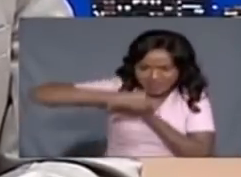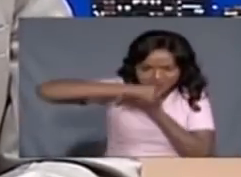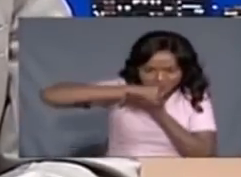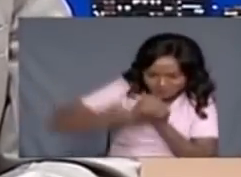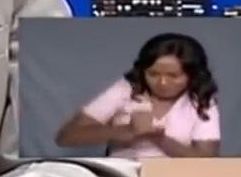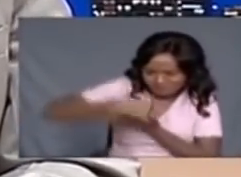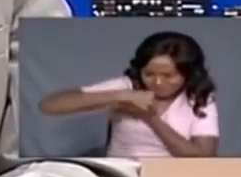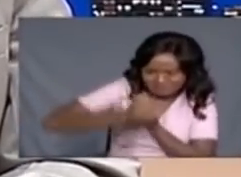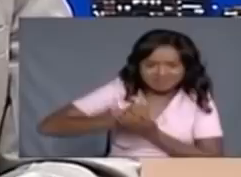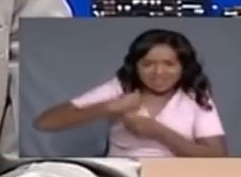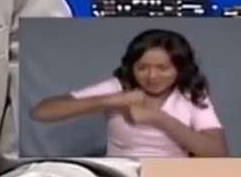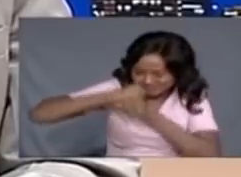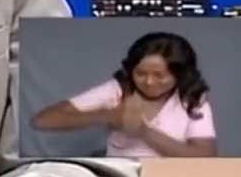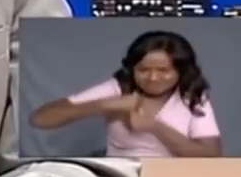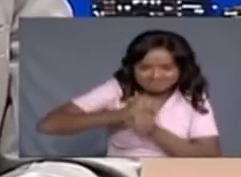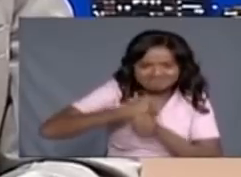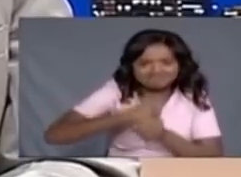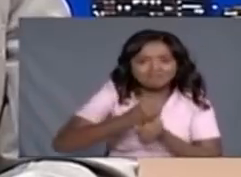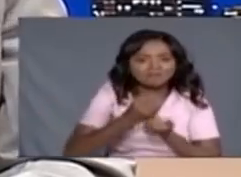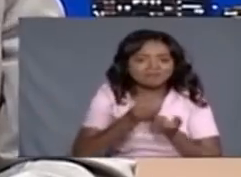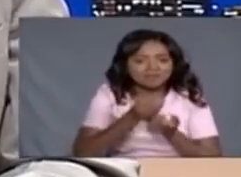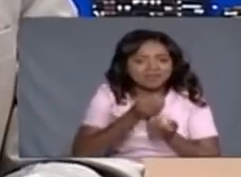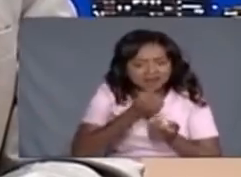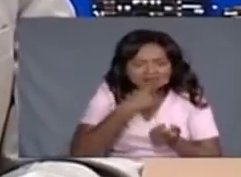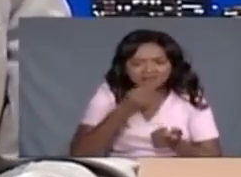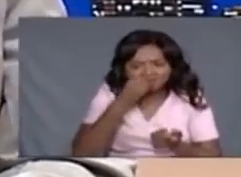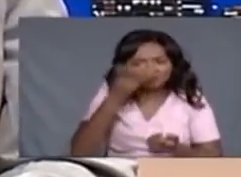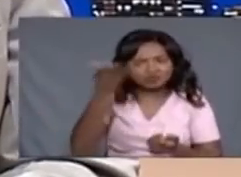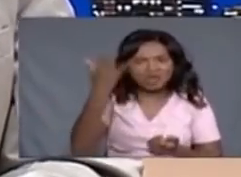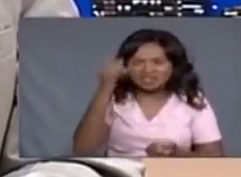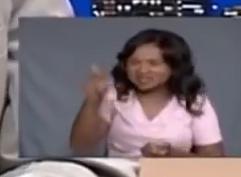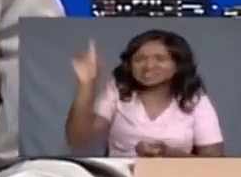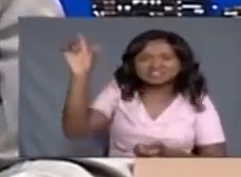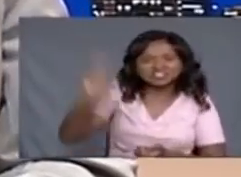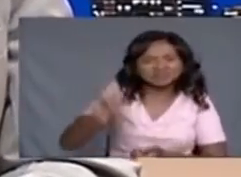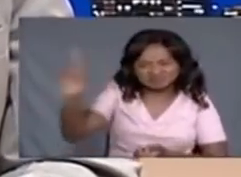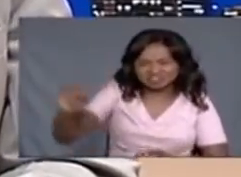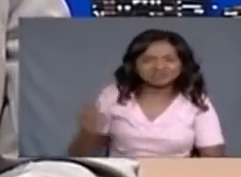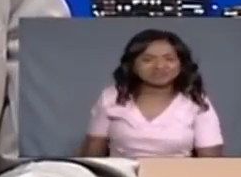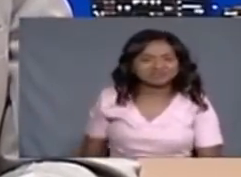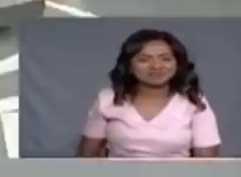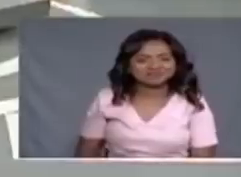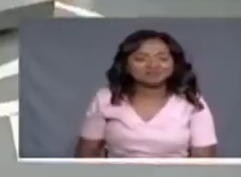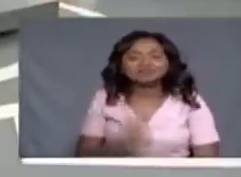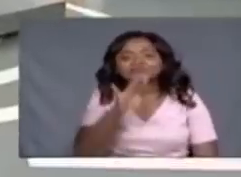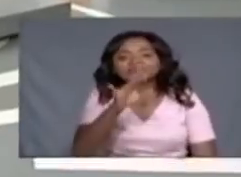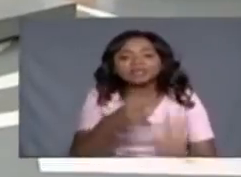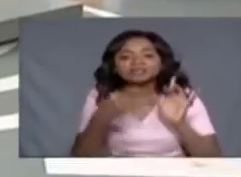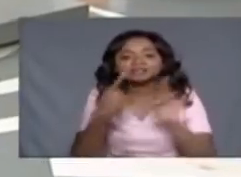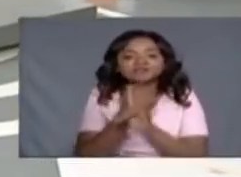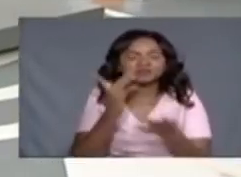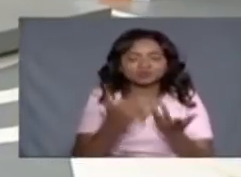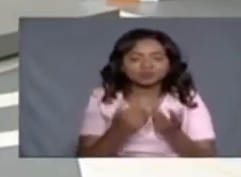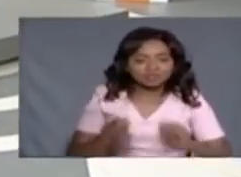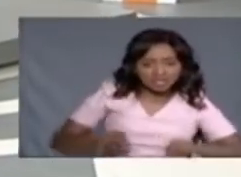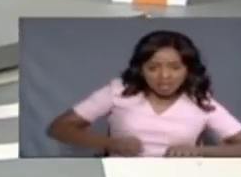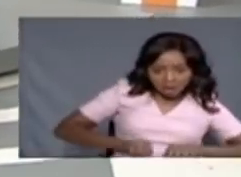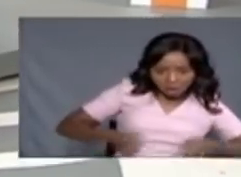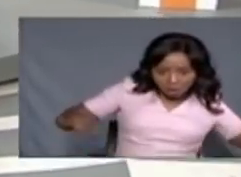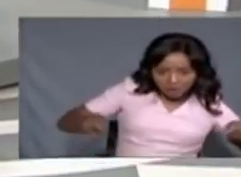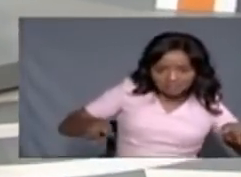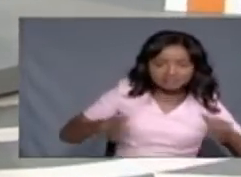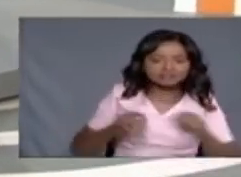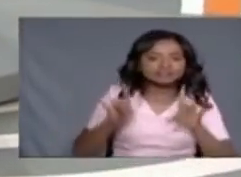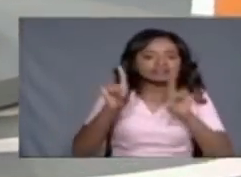the cost of animal feeds, because this is cheap protein. Yeah. So what's the difference between a locust and grasshopper beyond the